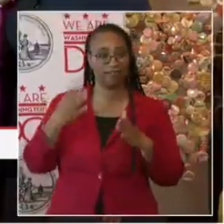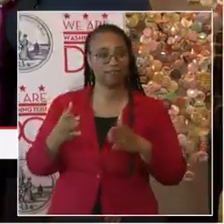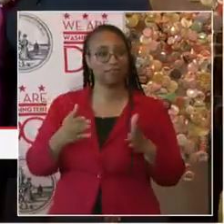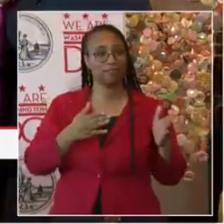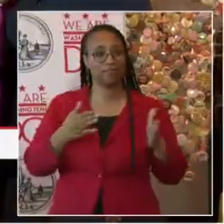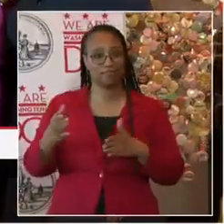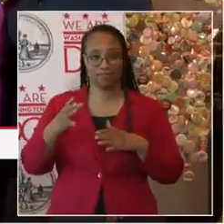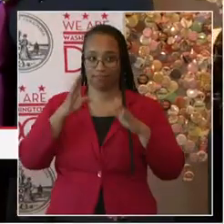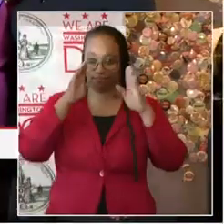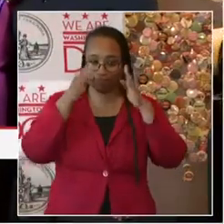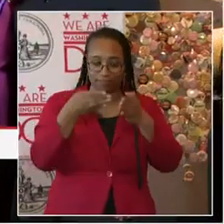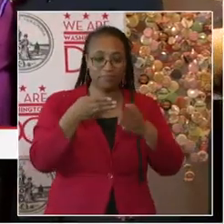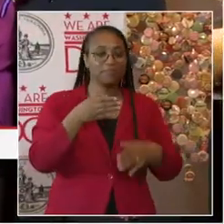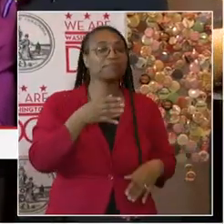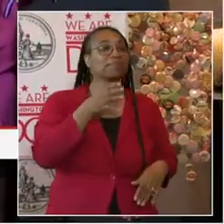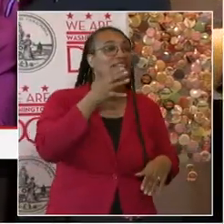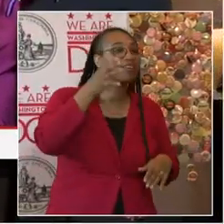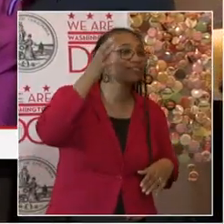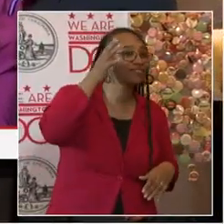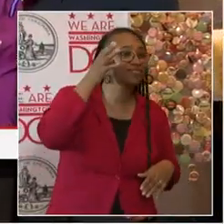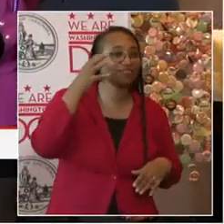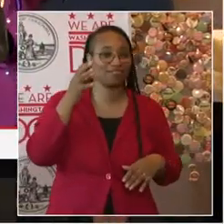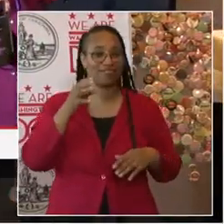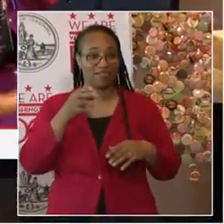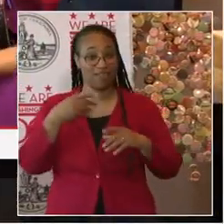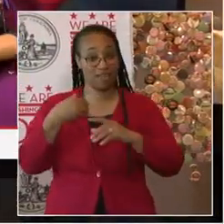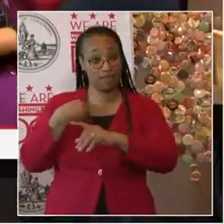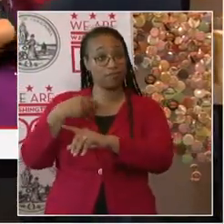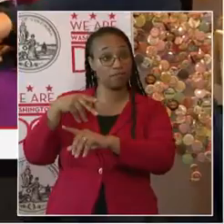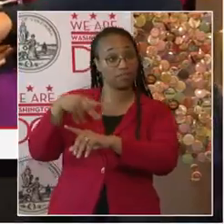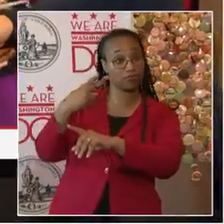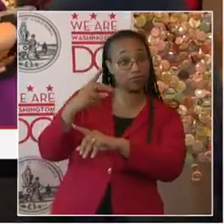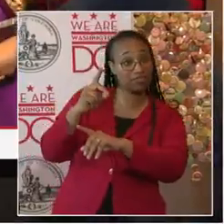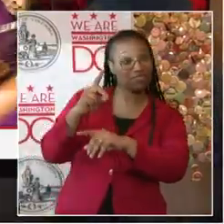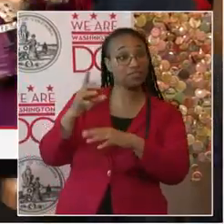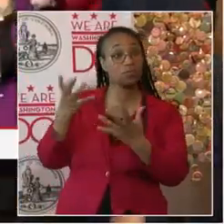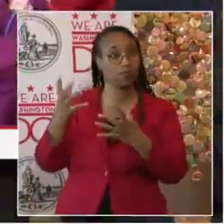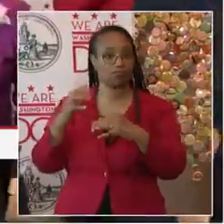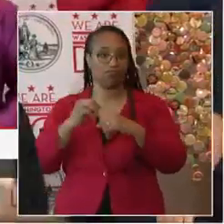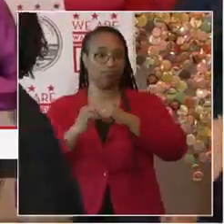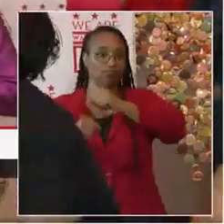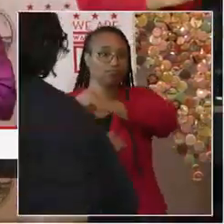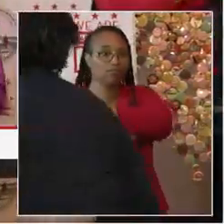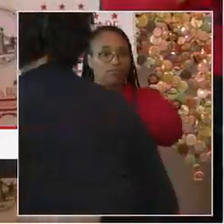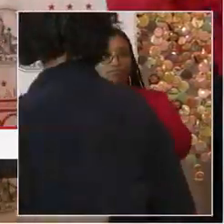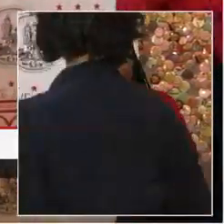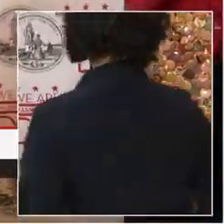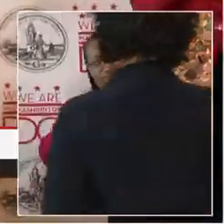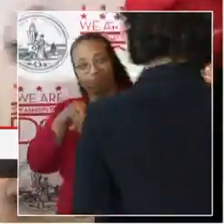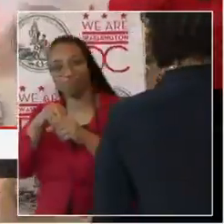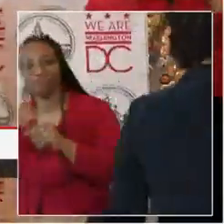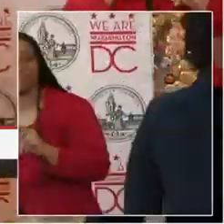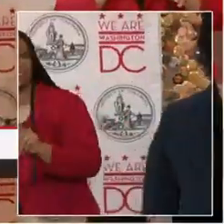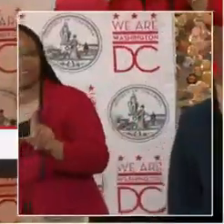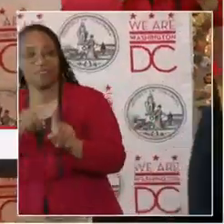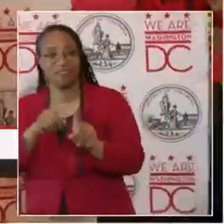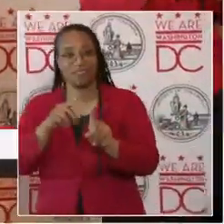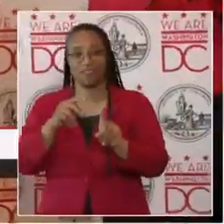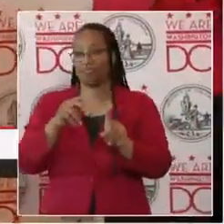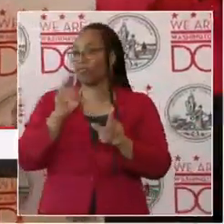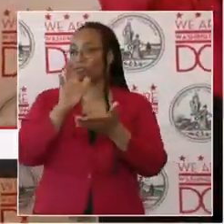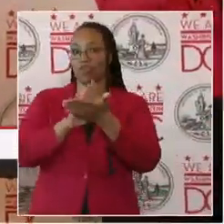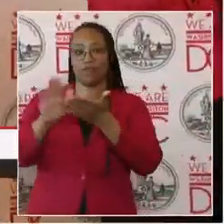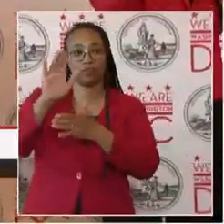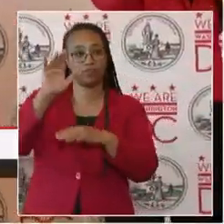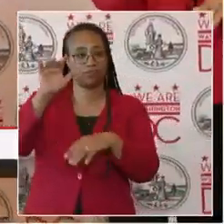Dr. Myers holds a PhD in Social Foundations of Education from the University of Buffalo and has served for 12 years as an